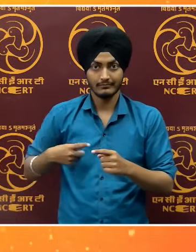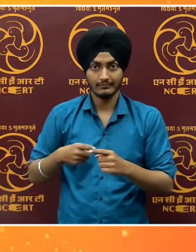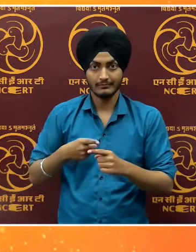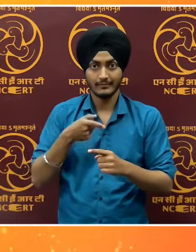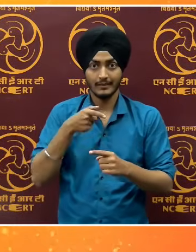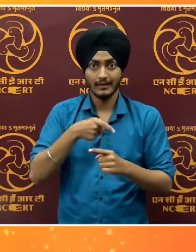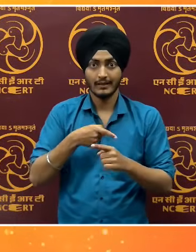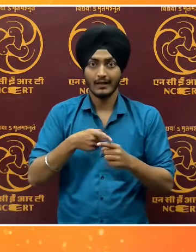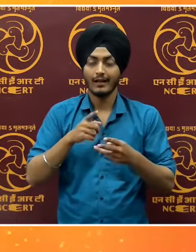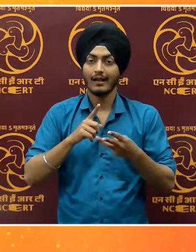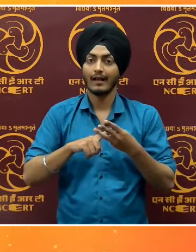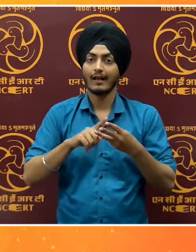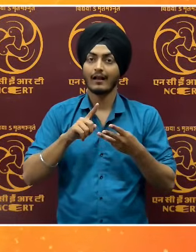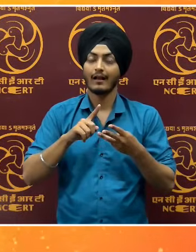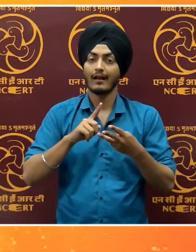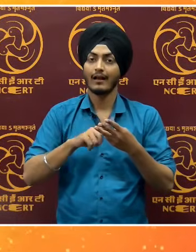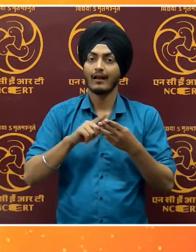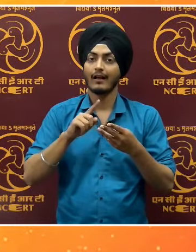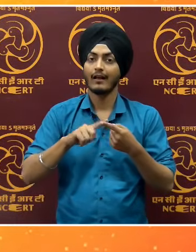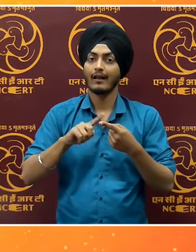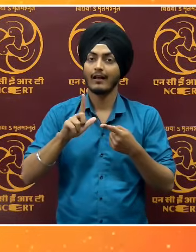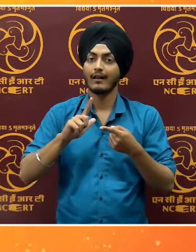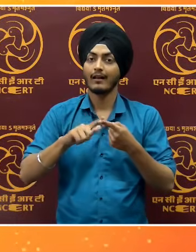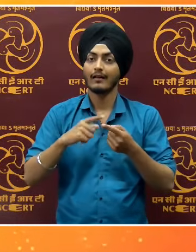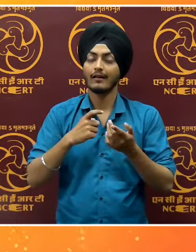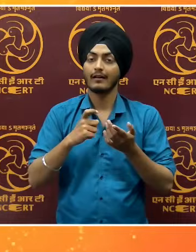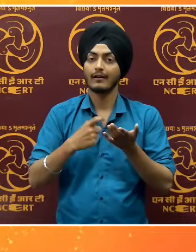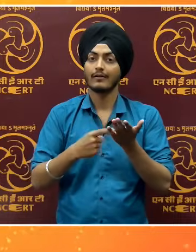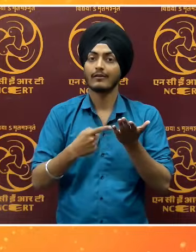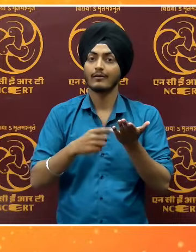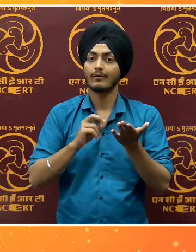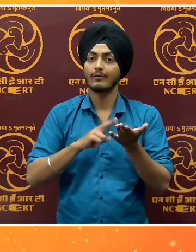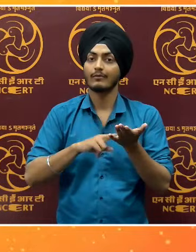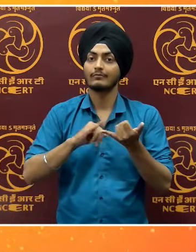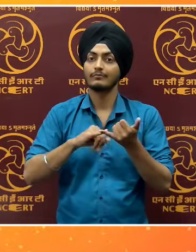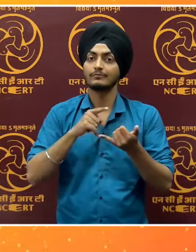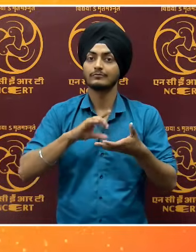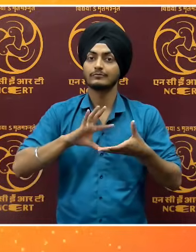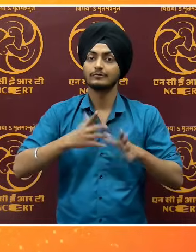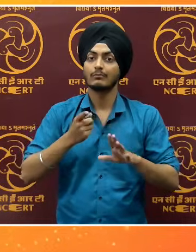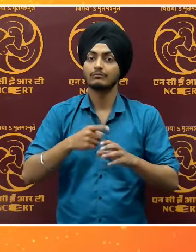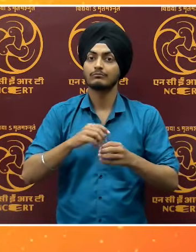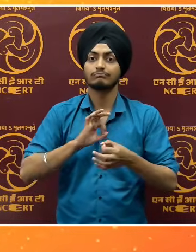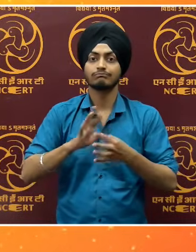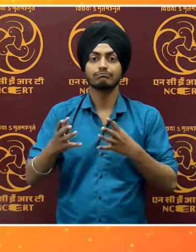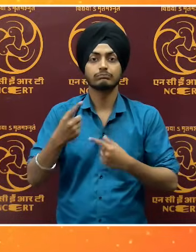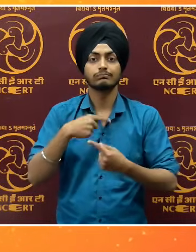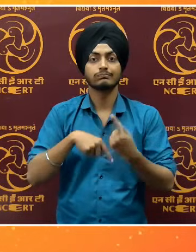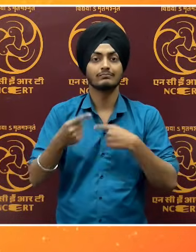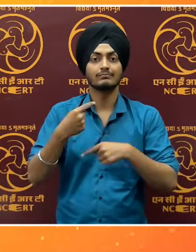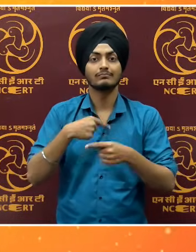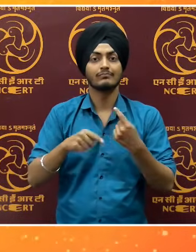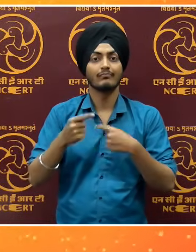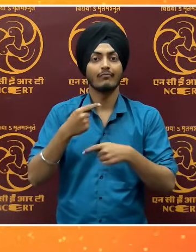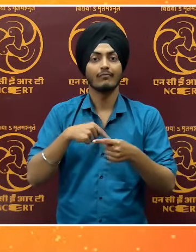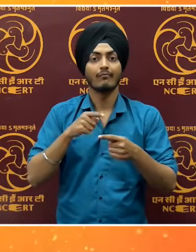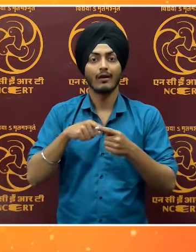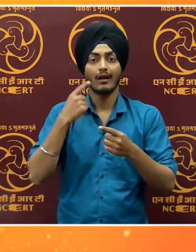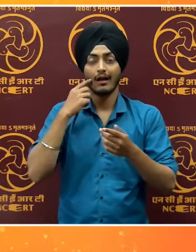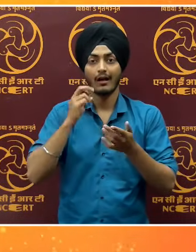electrons are hit on the atoms and ions present inside the material. so that that ions